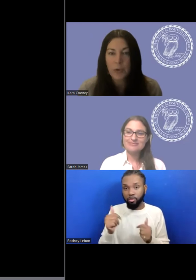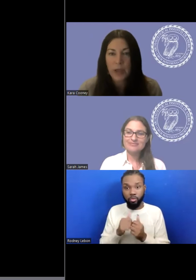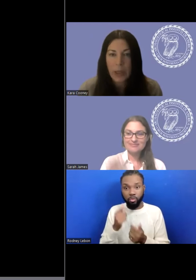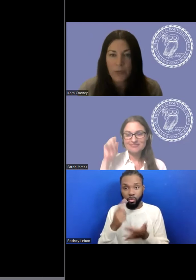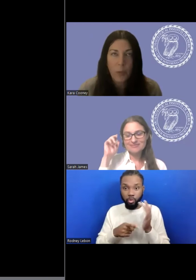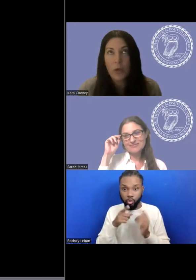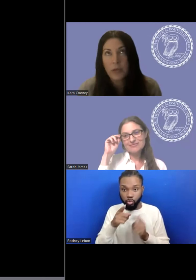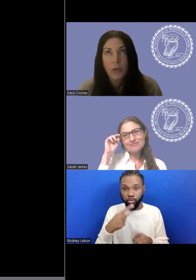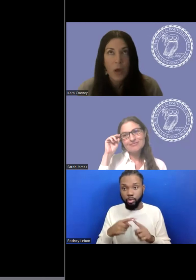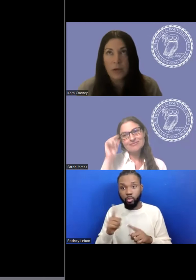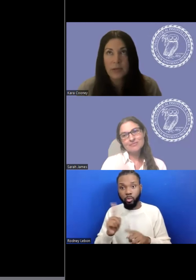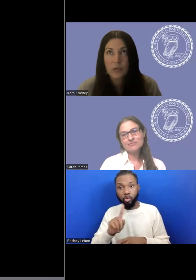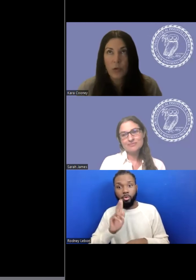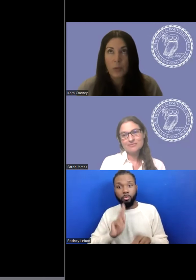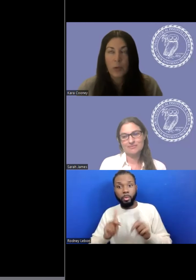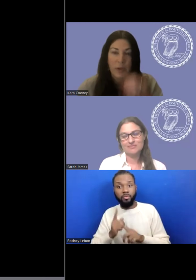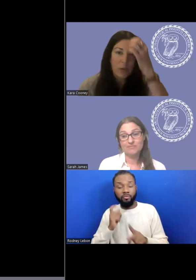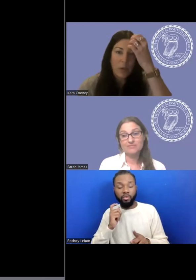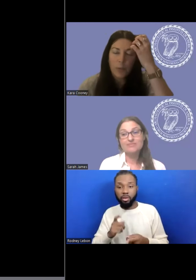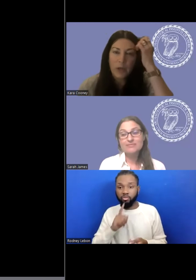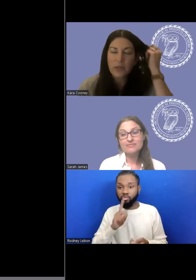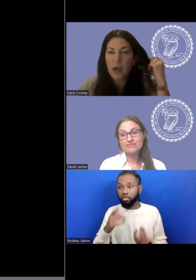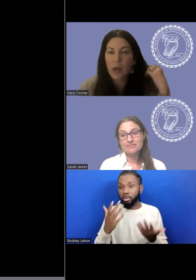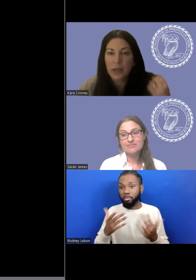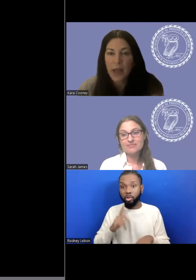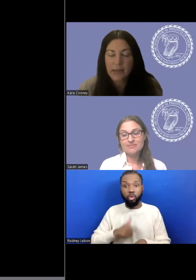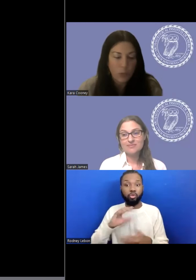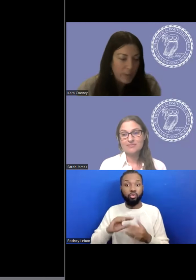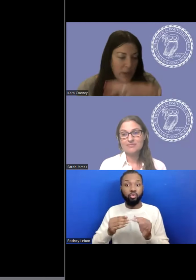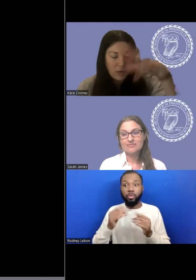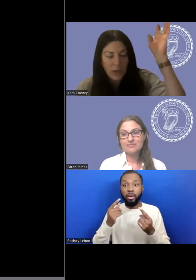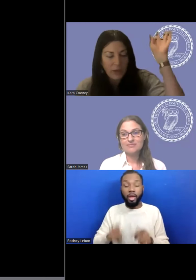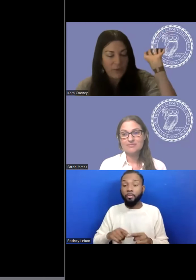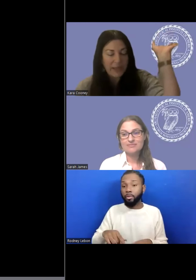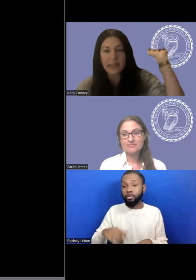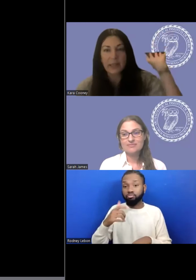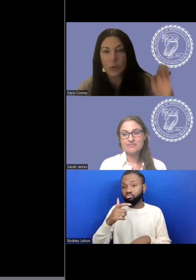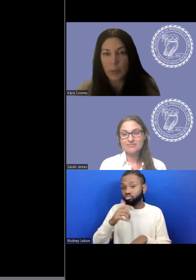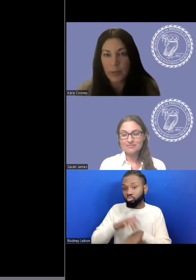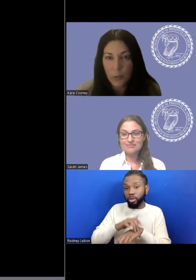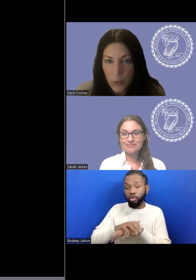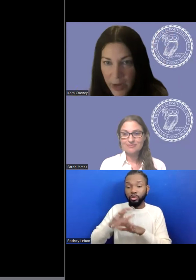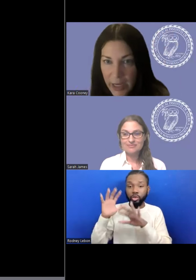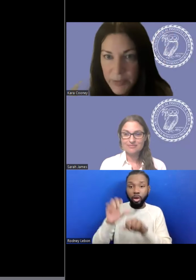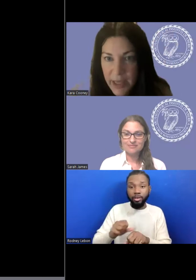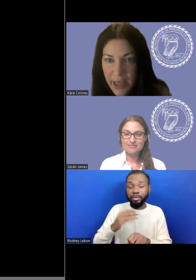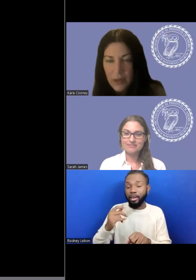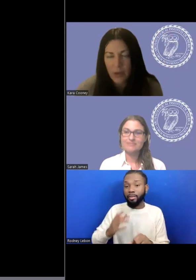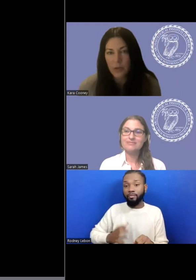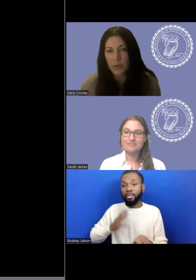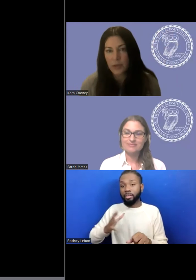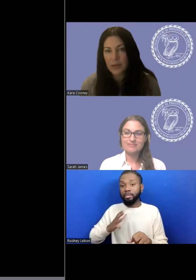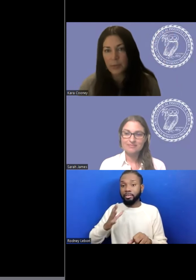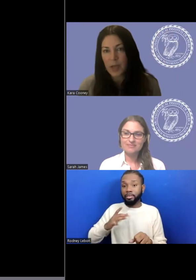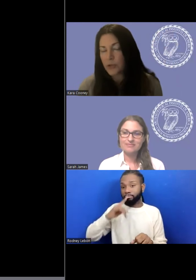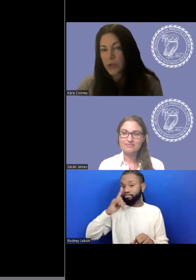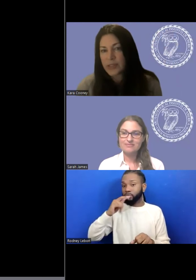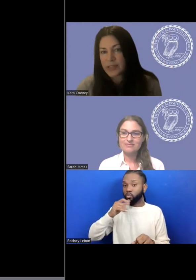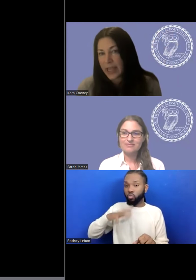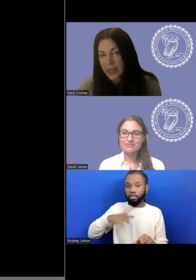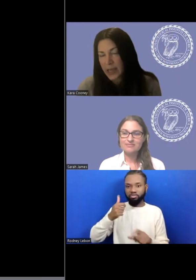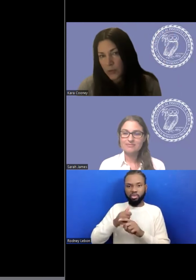your people came from, well, the long story would be, well, Britain was colonized and women, fancy elite women were raped, and the